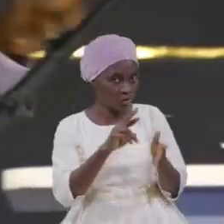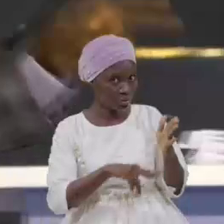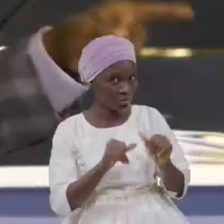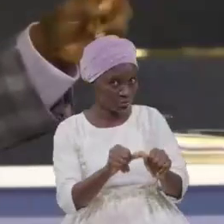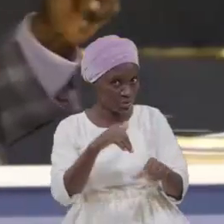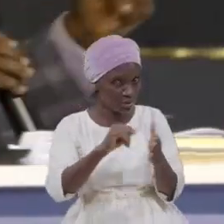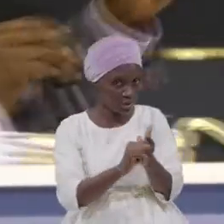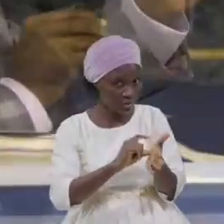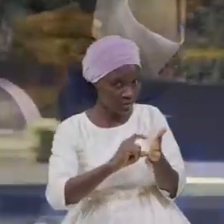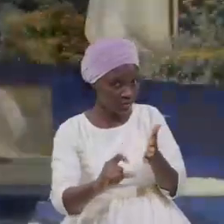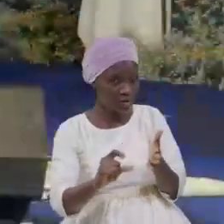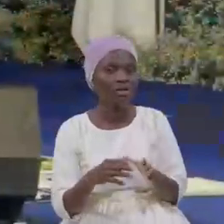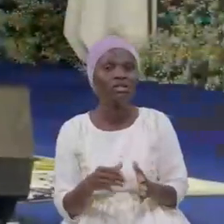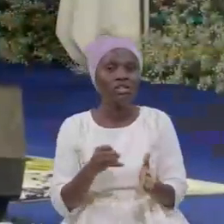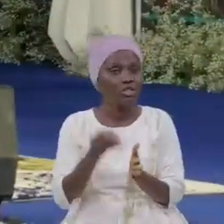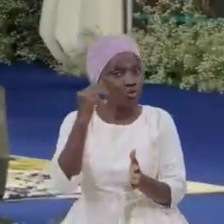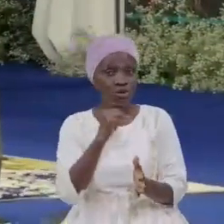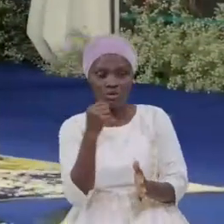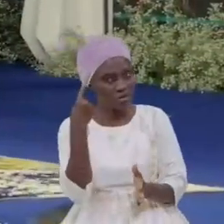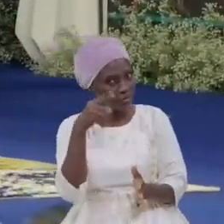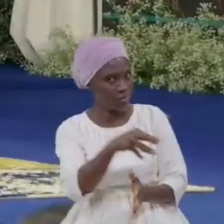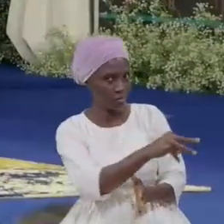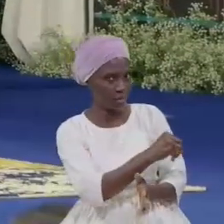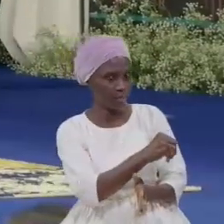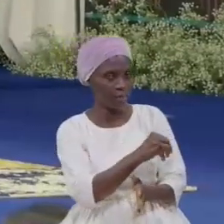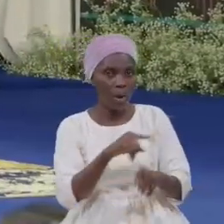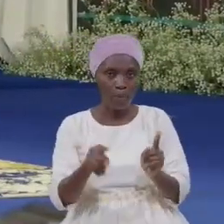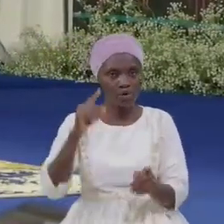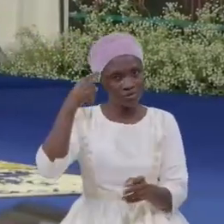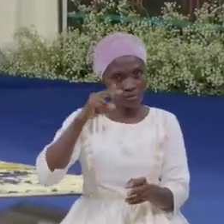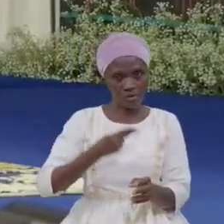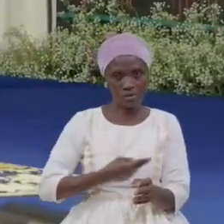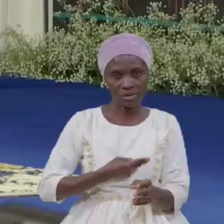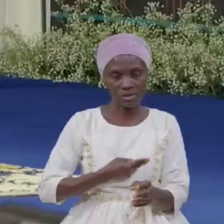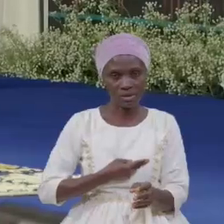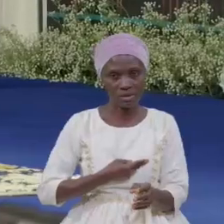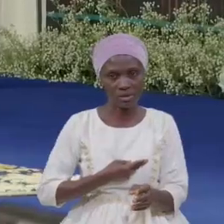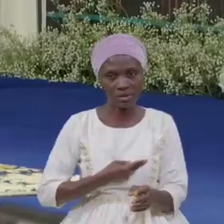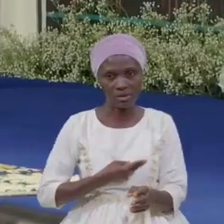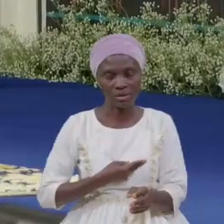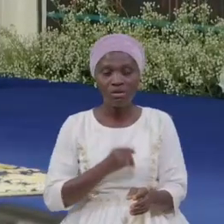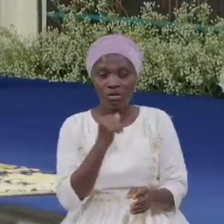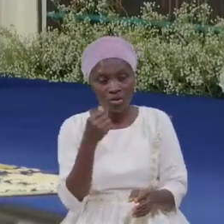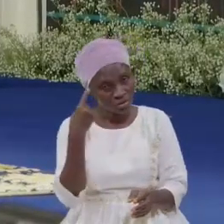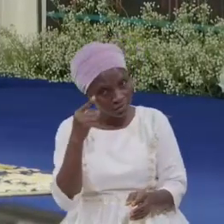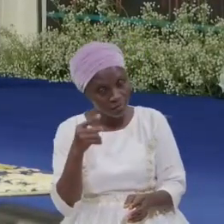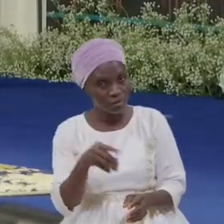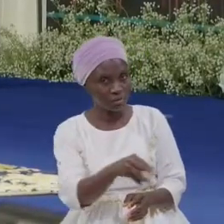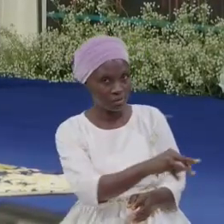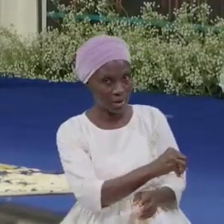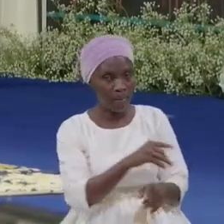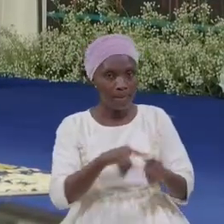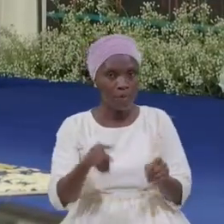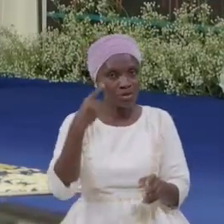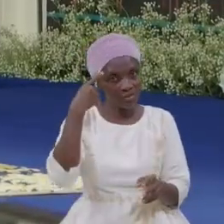was not for them, but for us. Not for them, but for